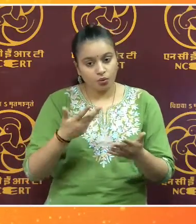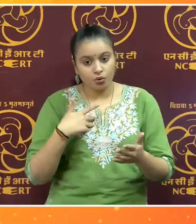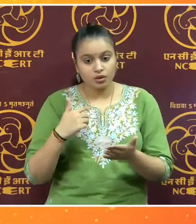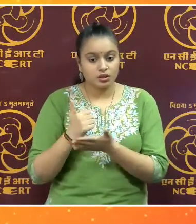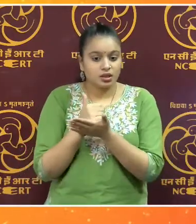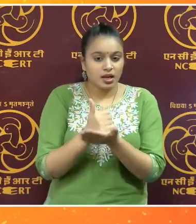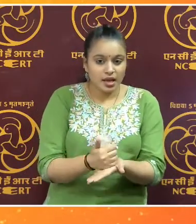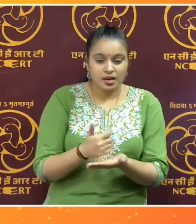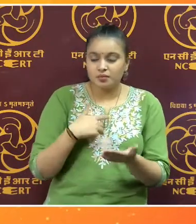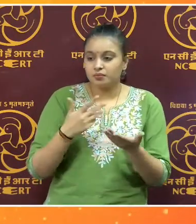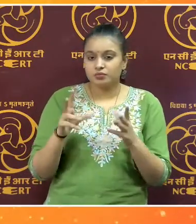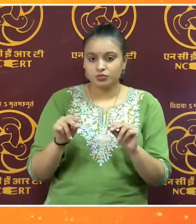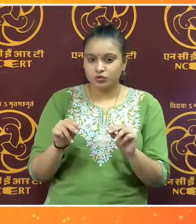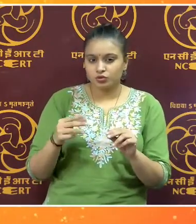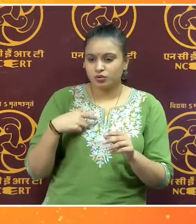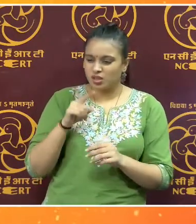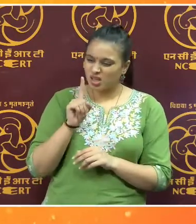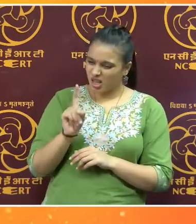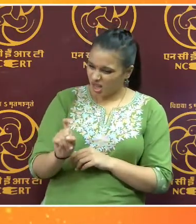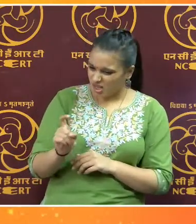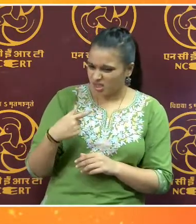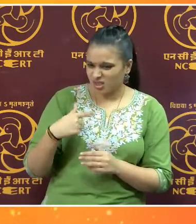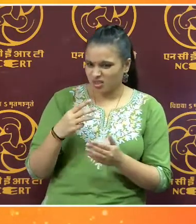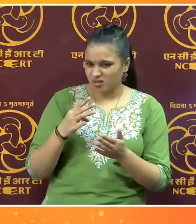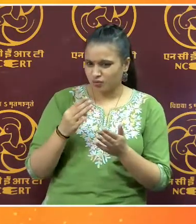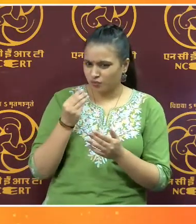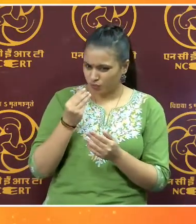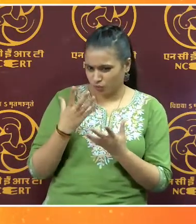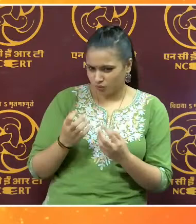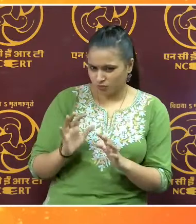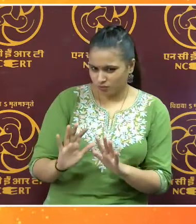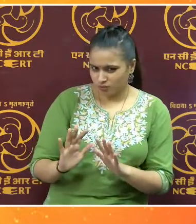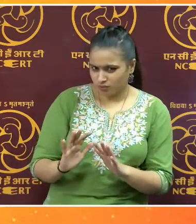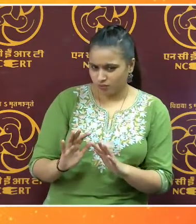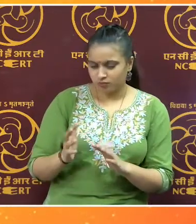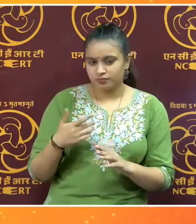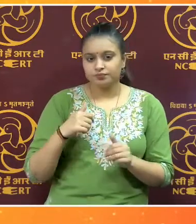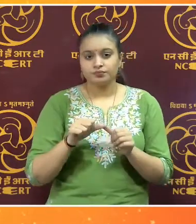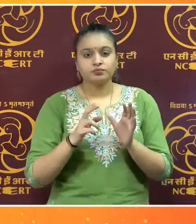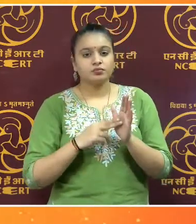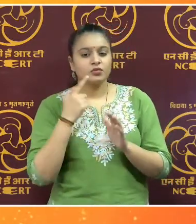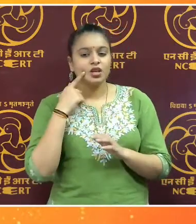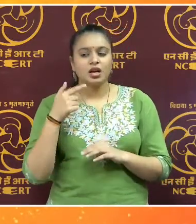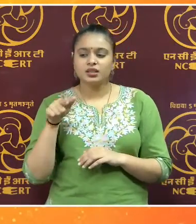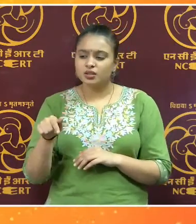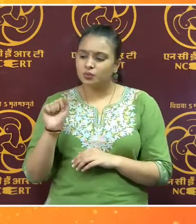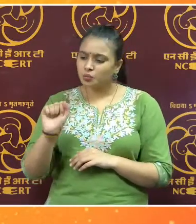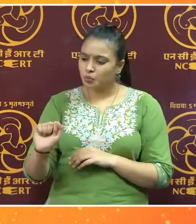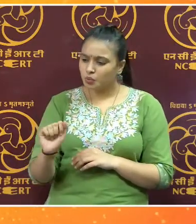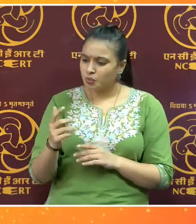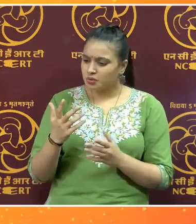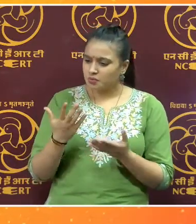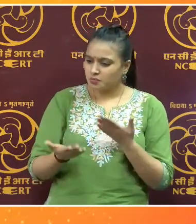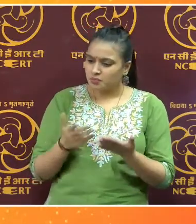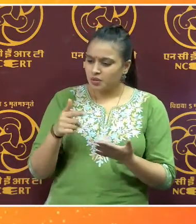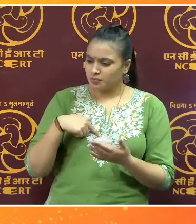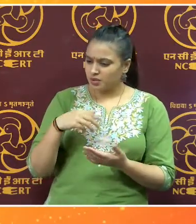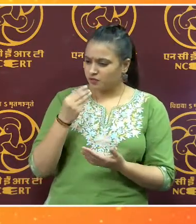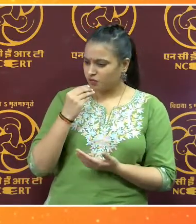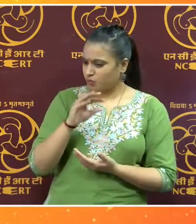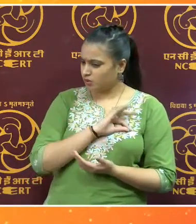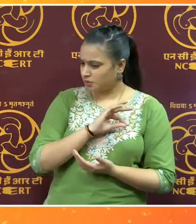help laughing. Shall I ask him about the meal? Mr. Anil, it seems you didn't like the